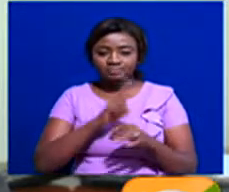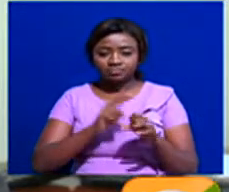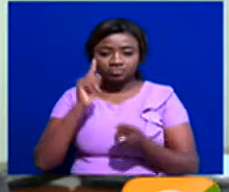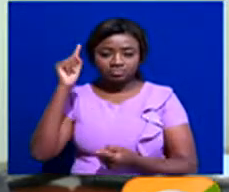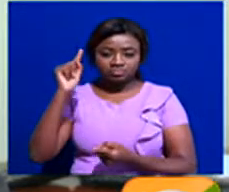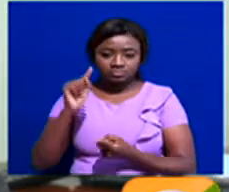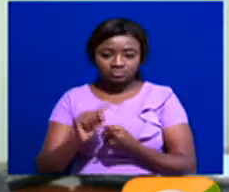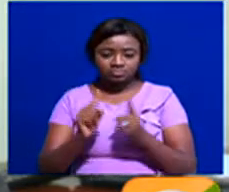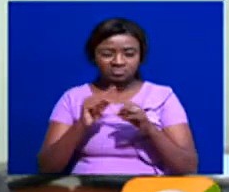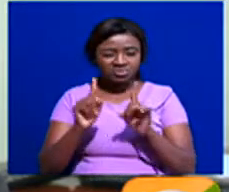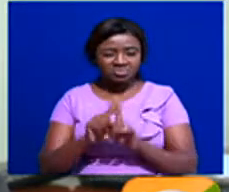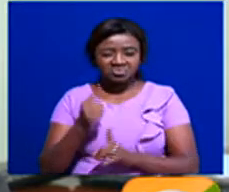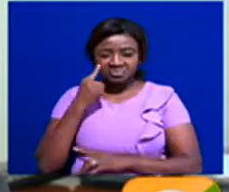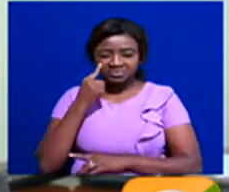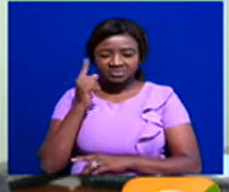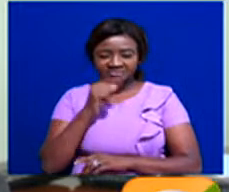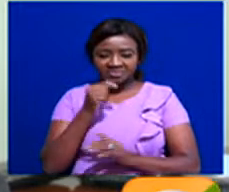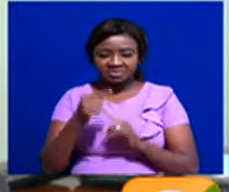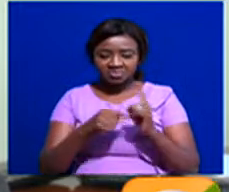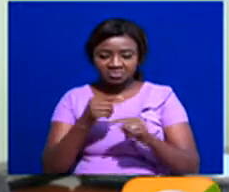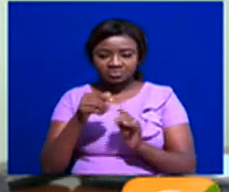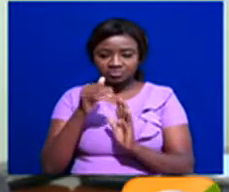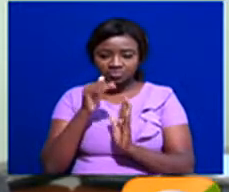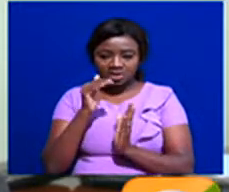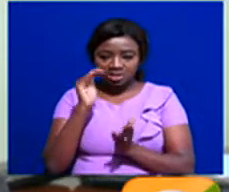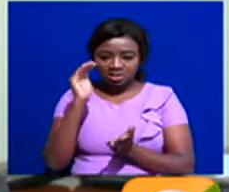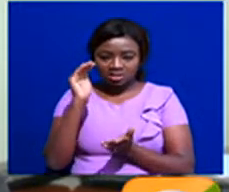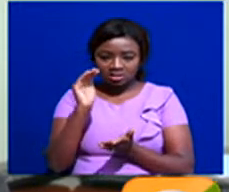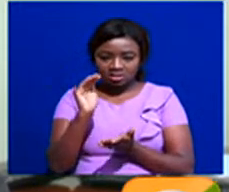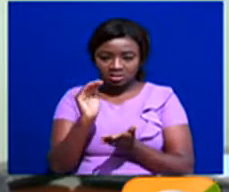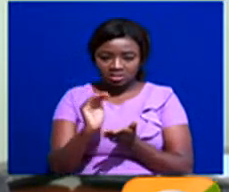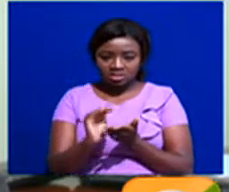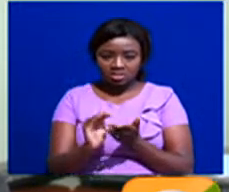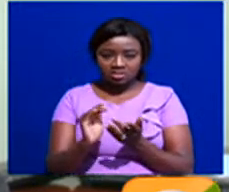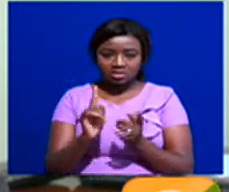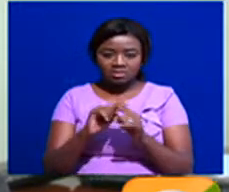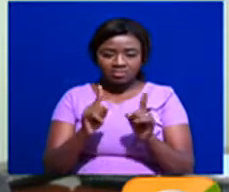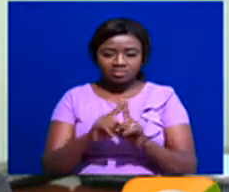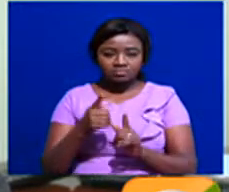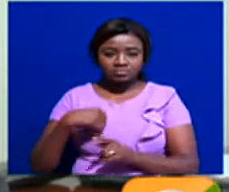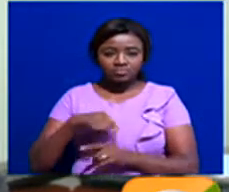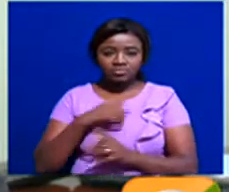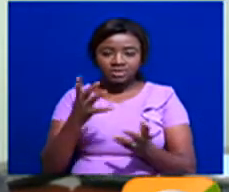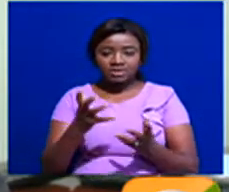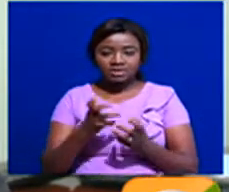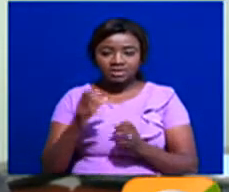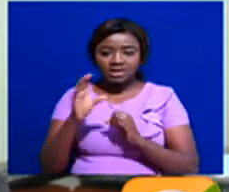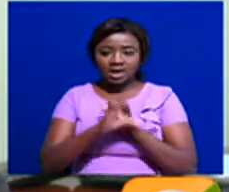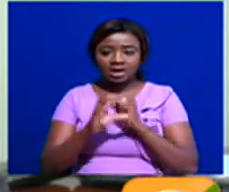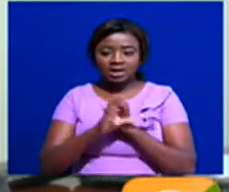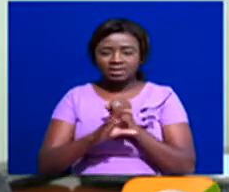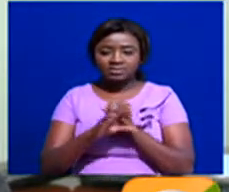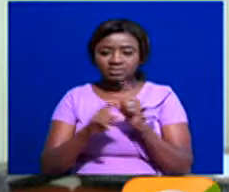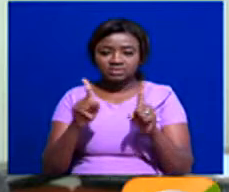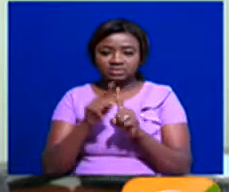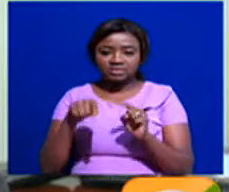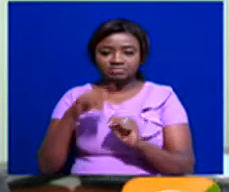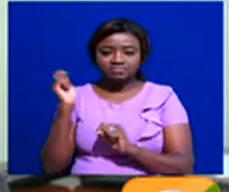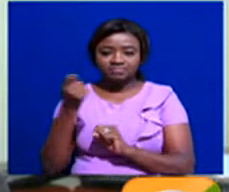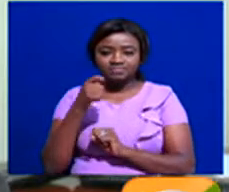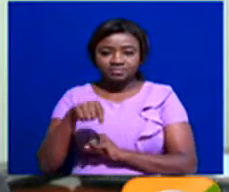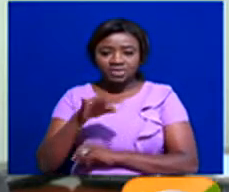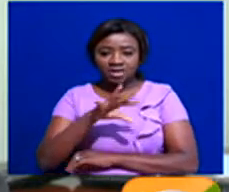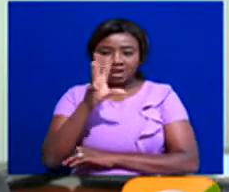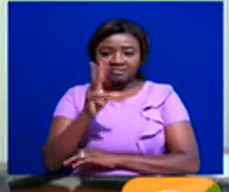to see the decline. And we really need countries like Kenya, not only in Africa